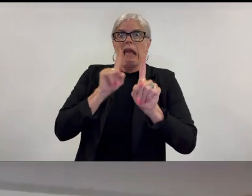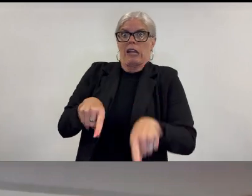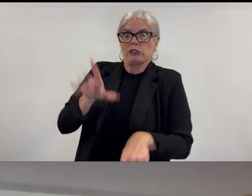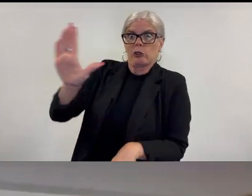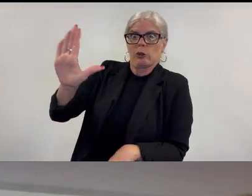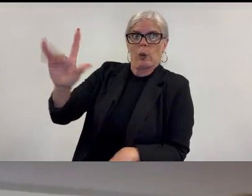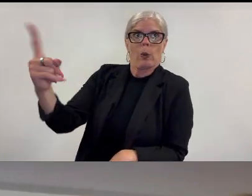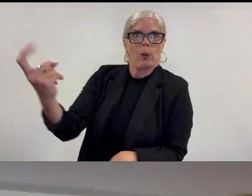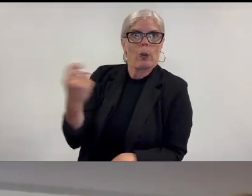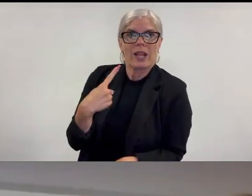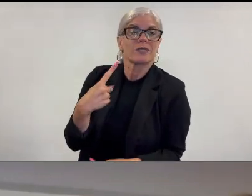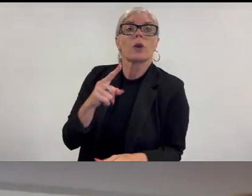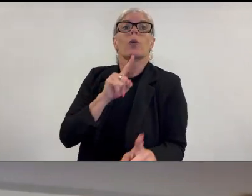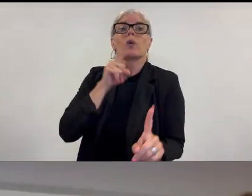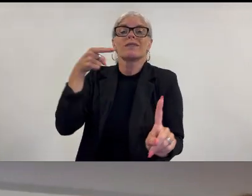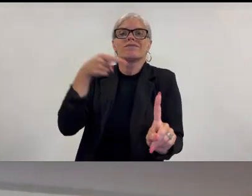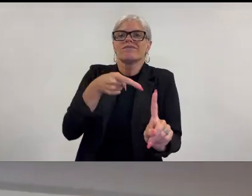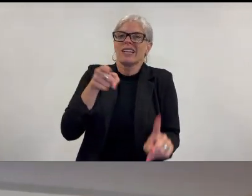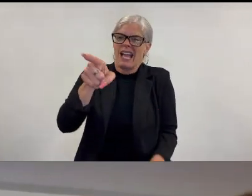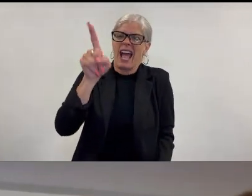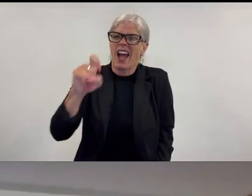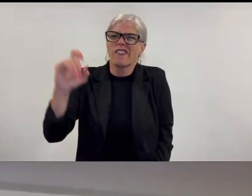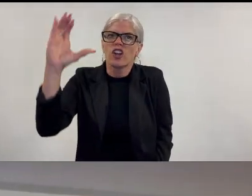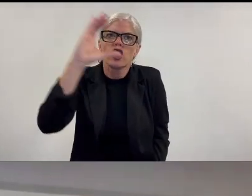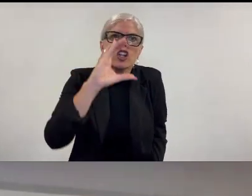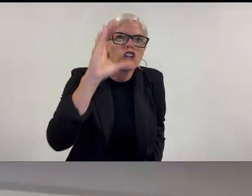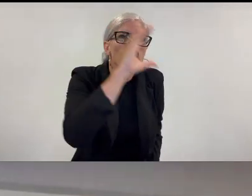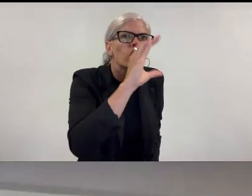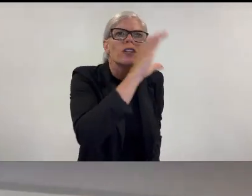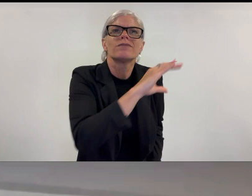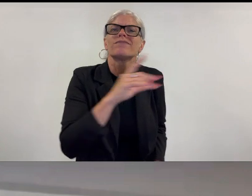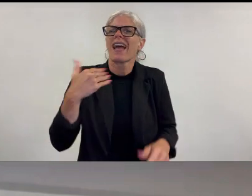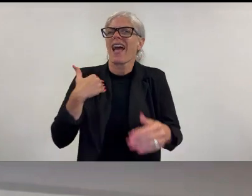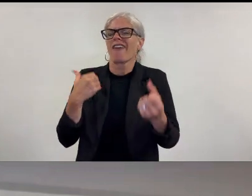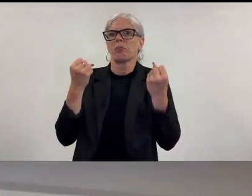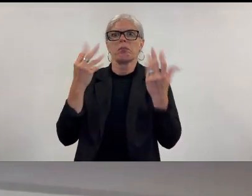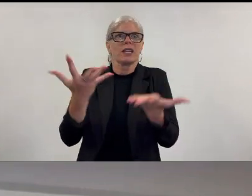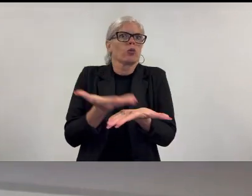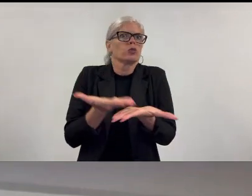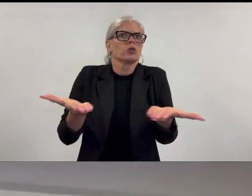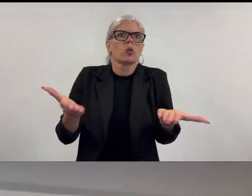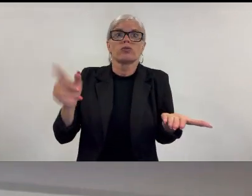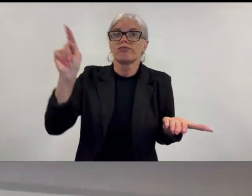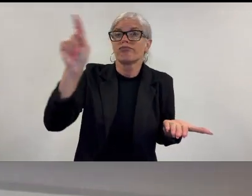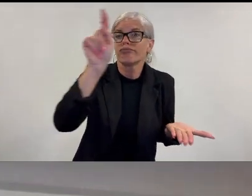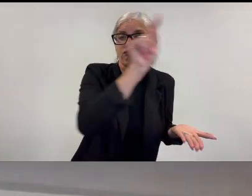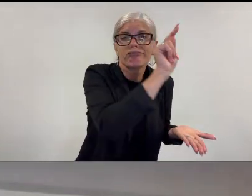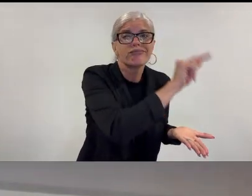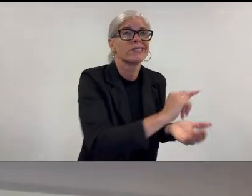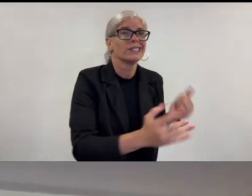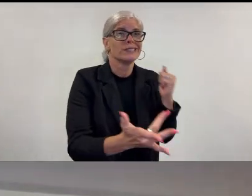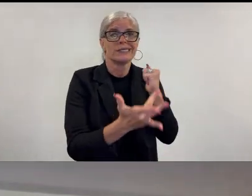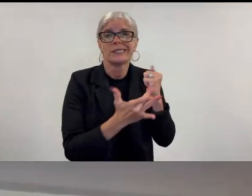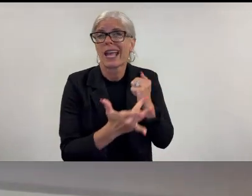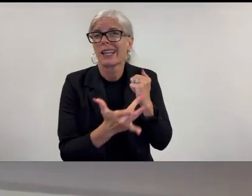I don't know if I'm answering what you're saying. Is that I know you just have to look. Resources are everywhere. It's